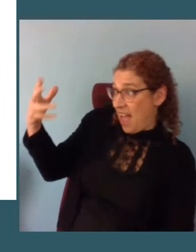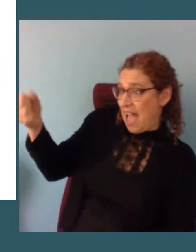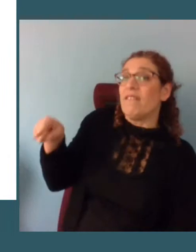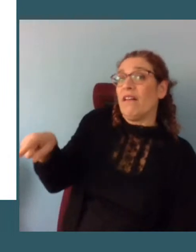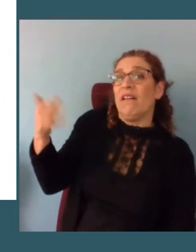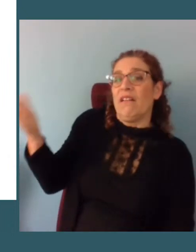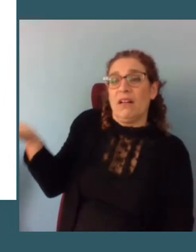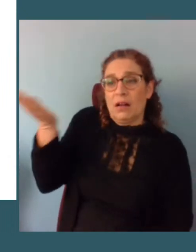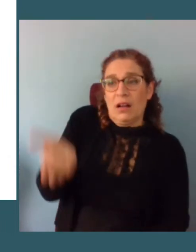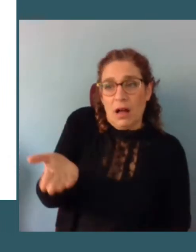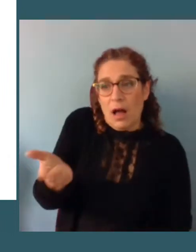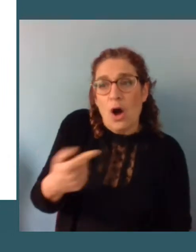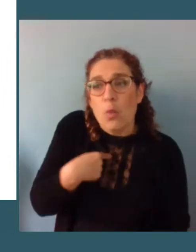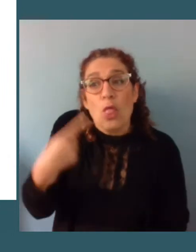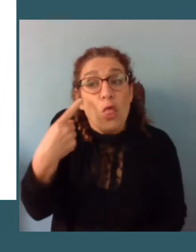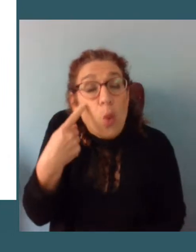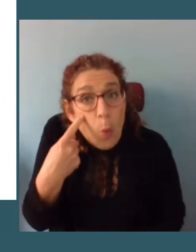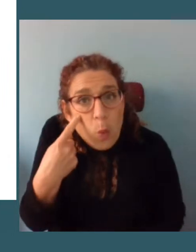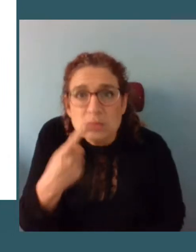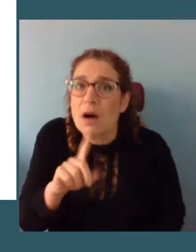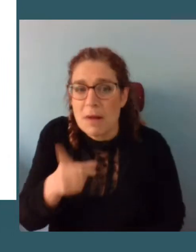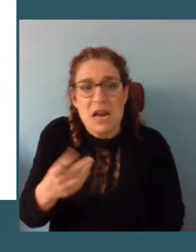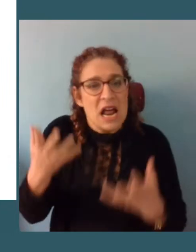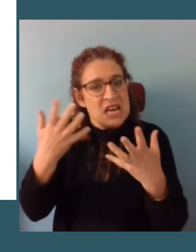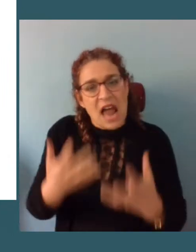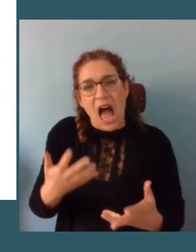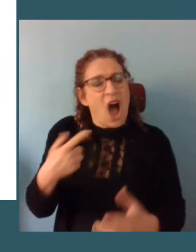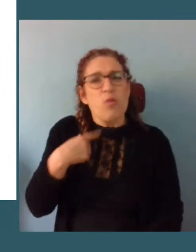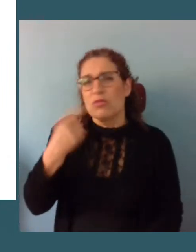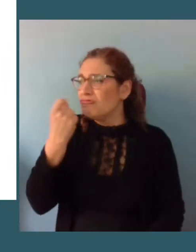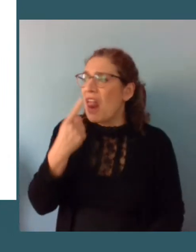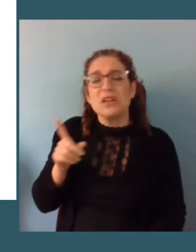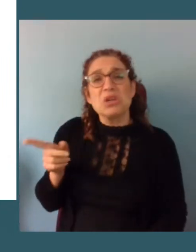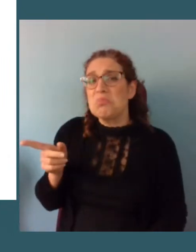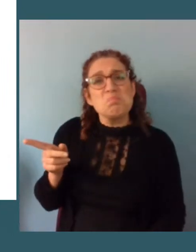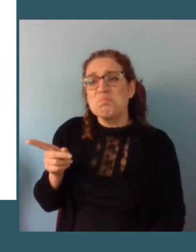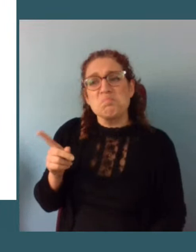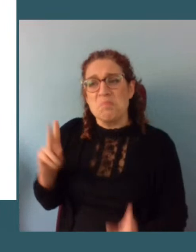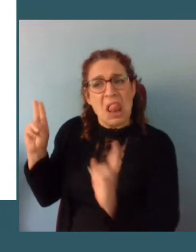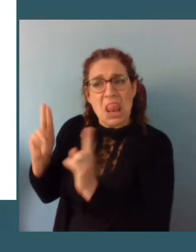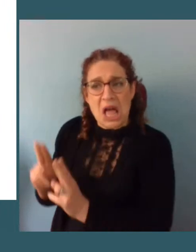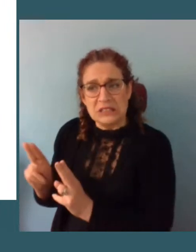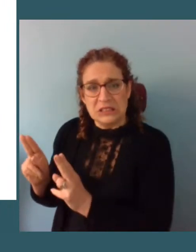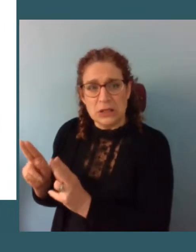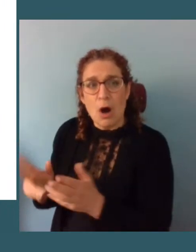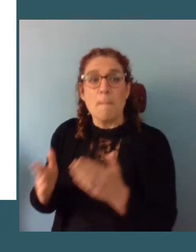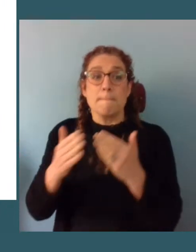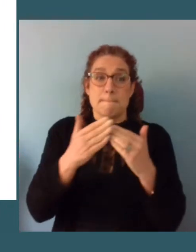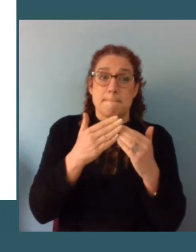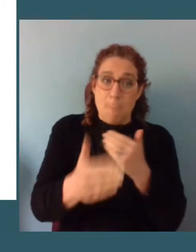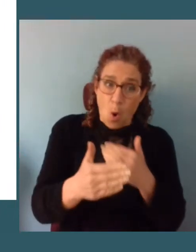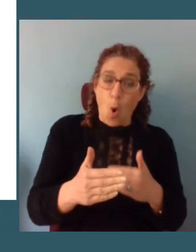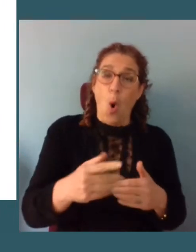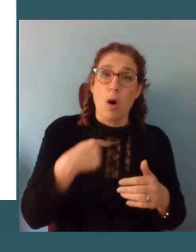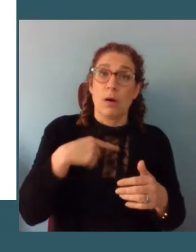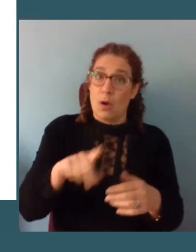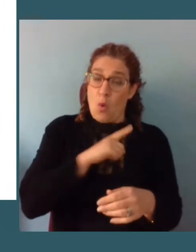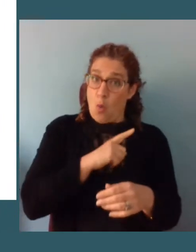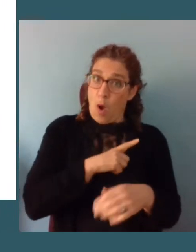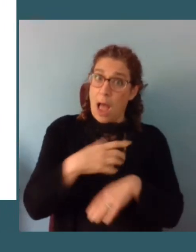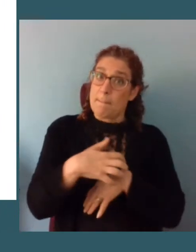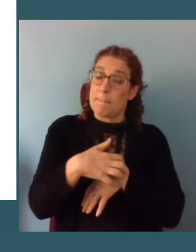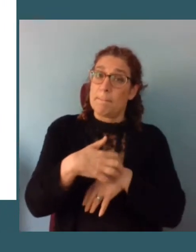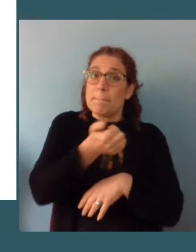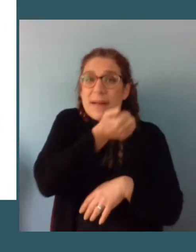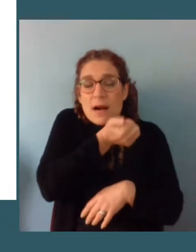severity are risk factors. Well, eczema severity, it is a risk